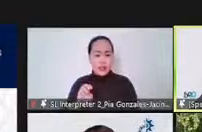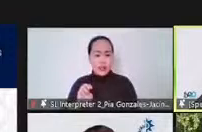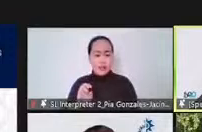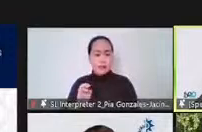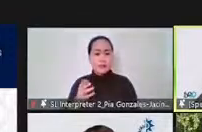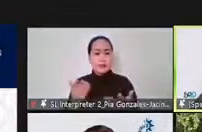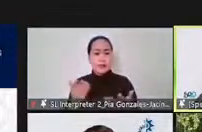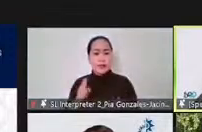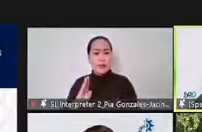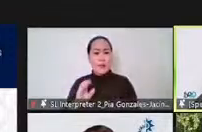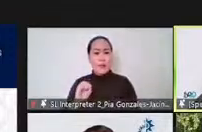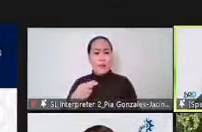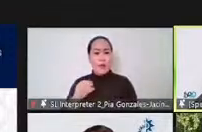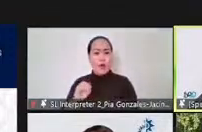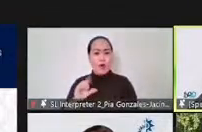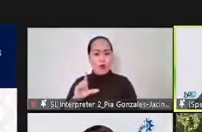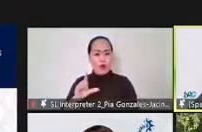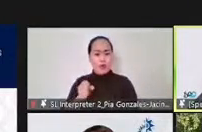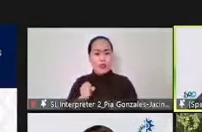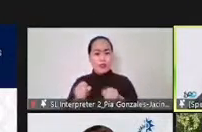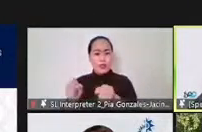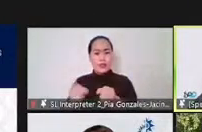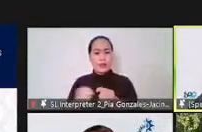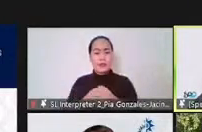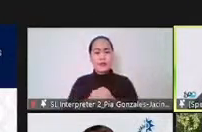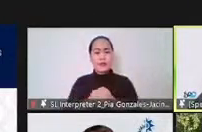Strait. So where exactly are these located?